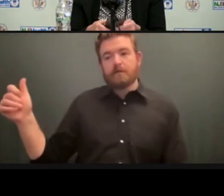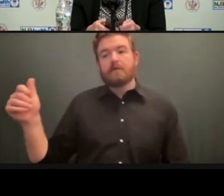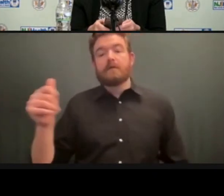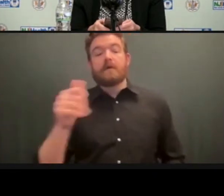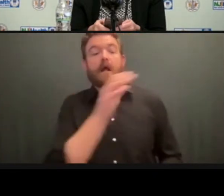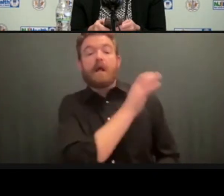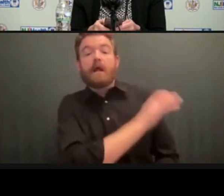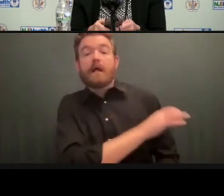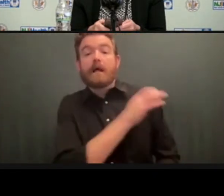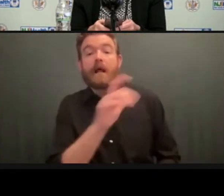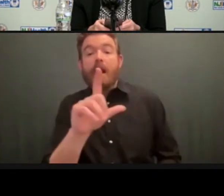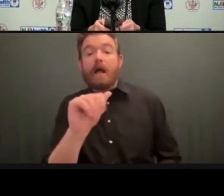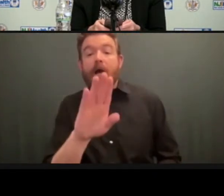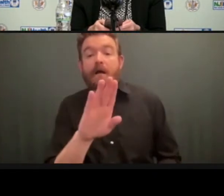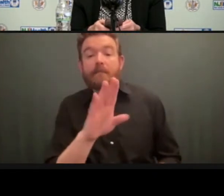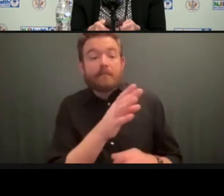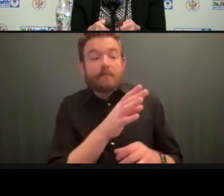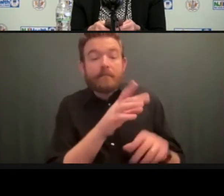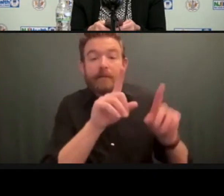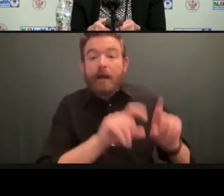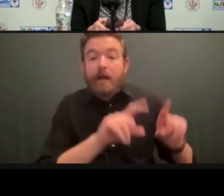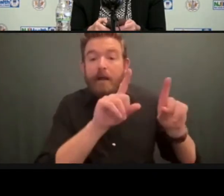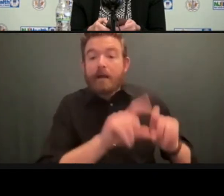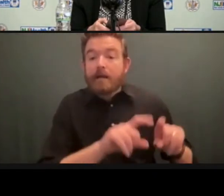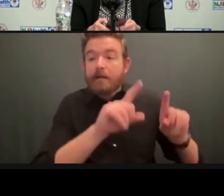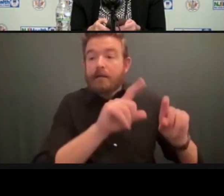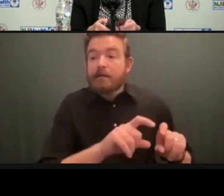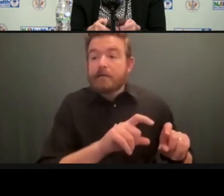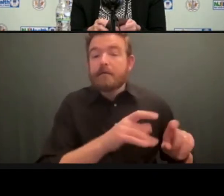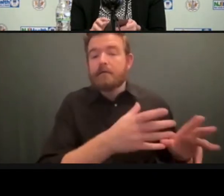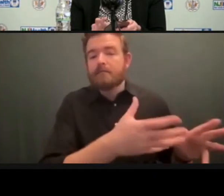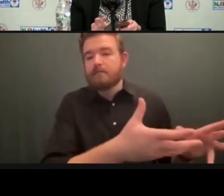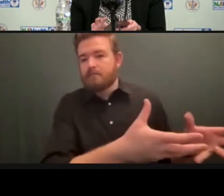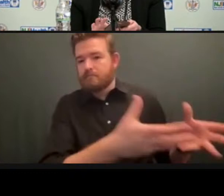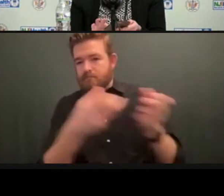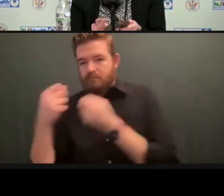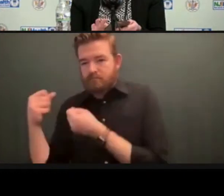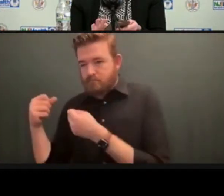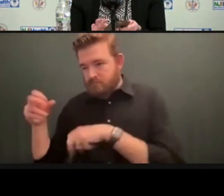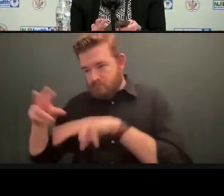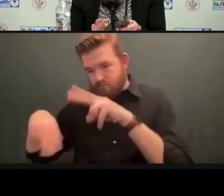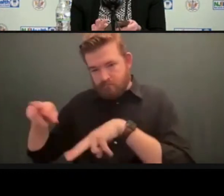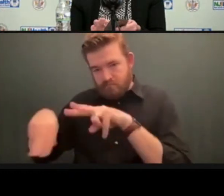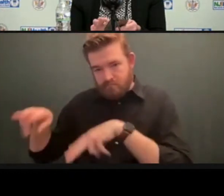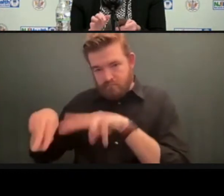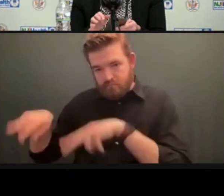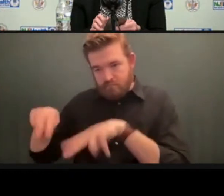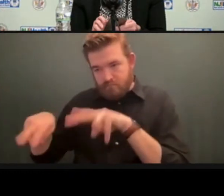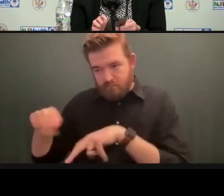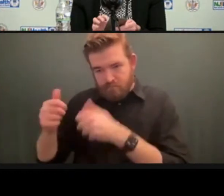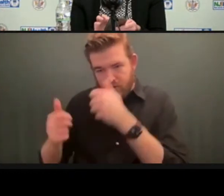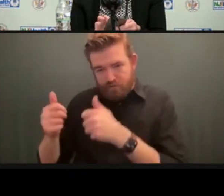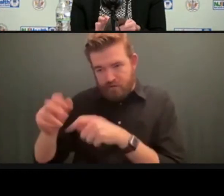don't know specifically if or how many we take from Vault, but it would not be a test that would be routinely done every time you send in a